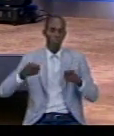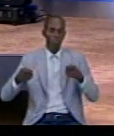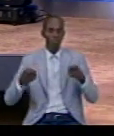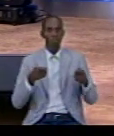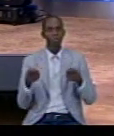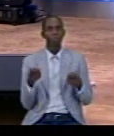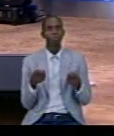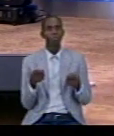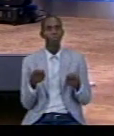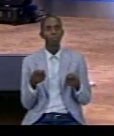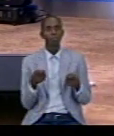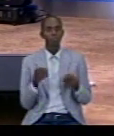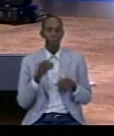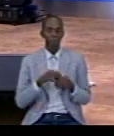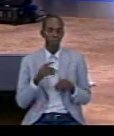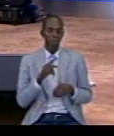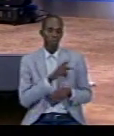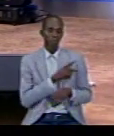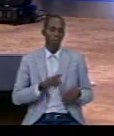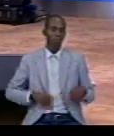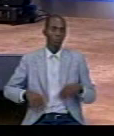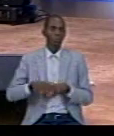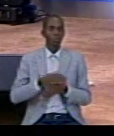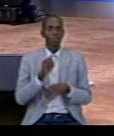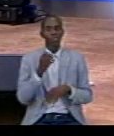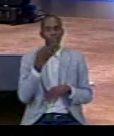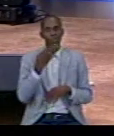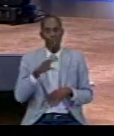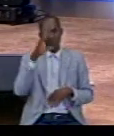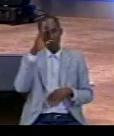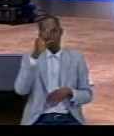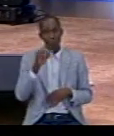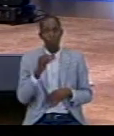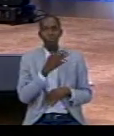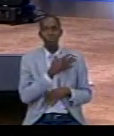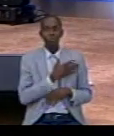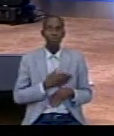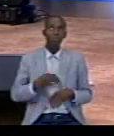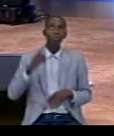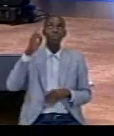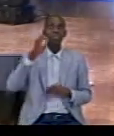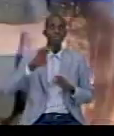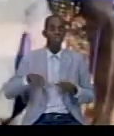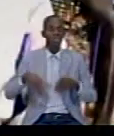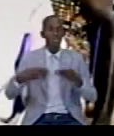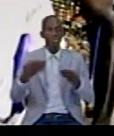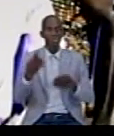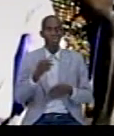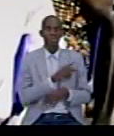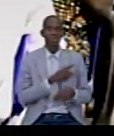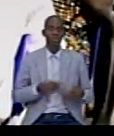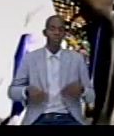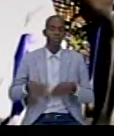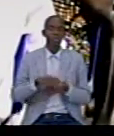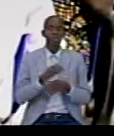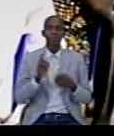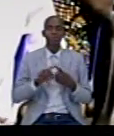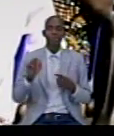ruleth in the kingdoms of men, and he giveth the kingdoms to